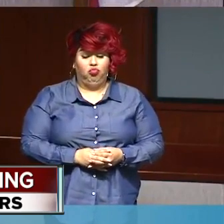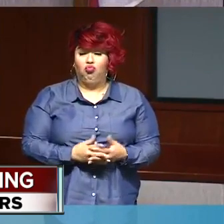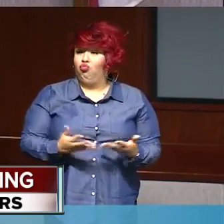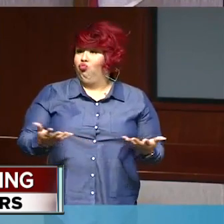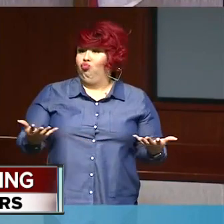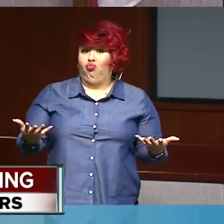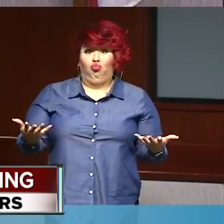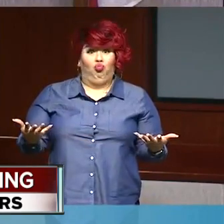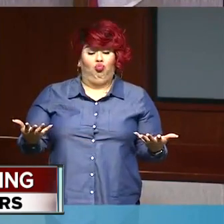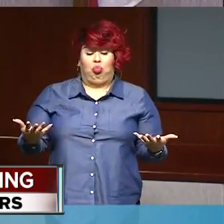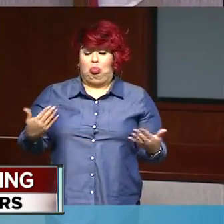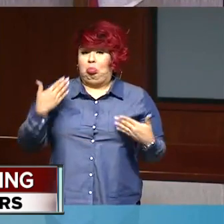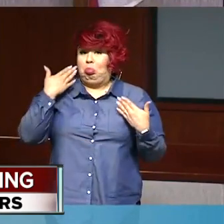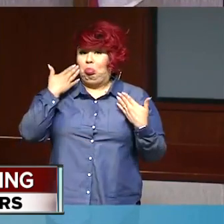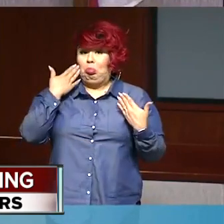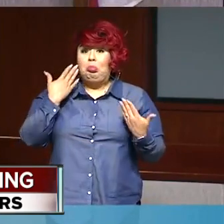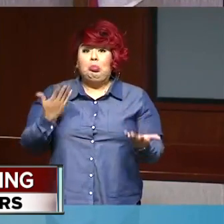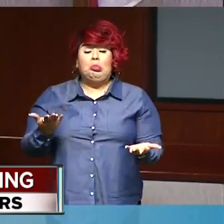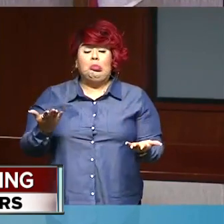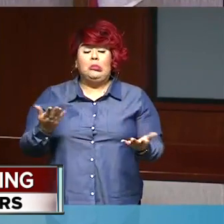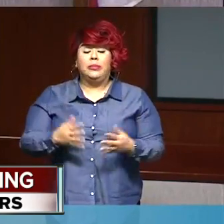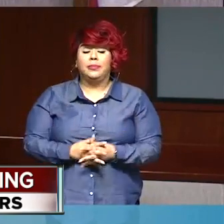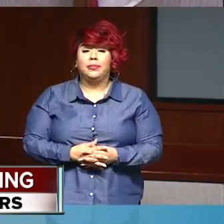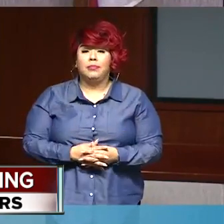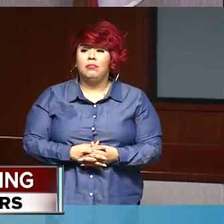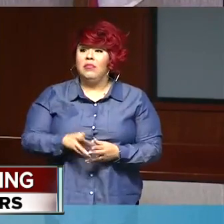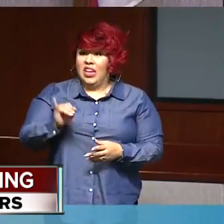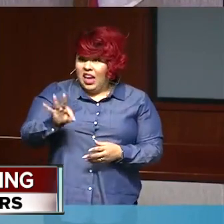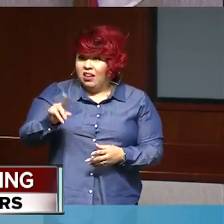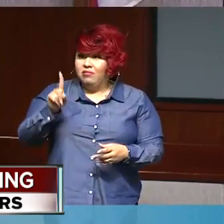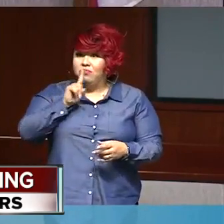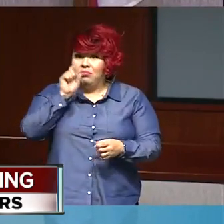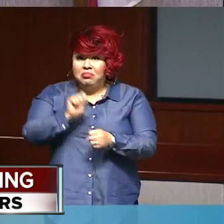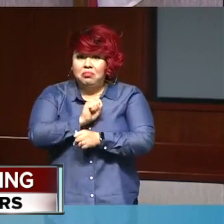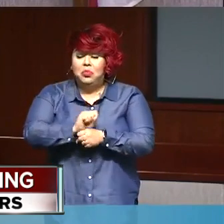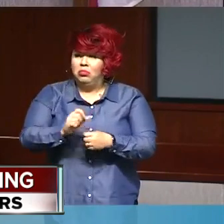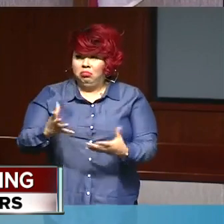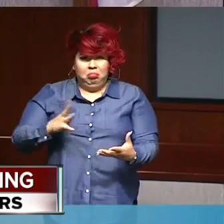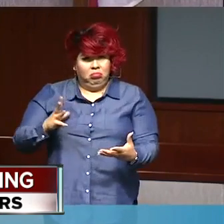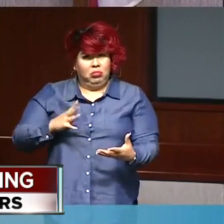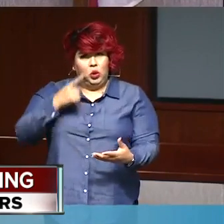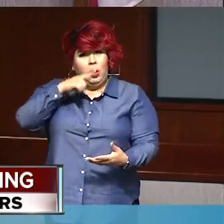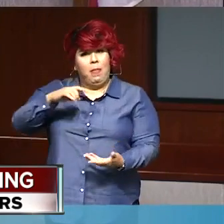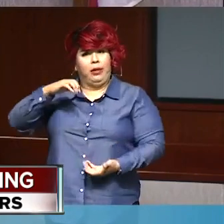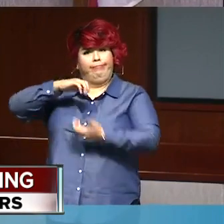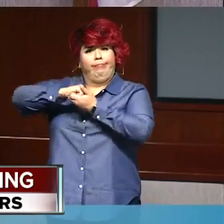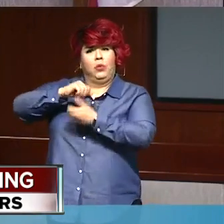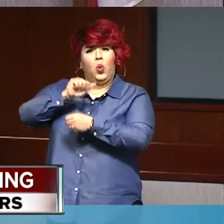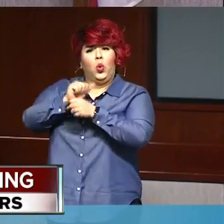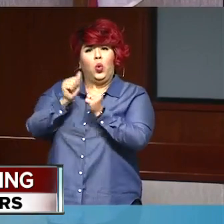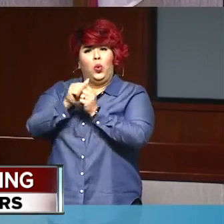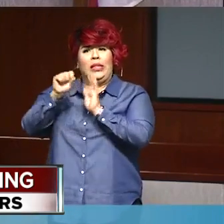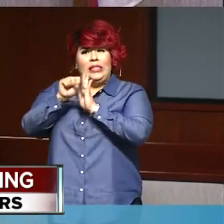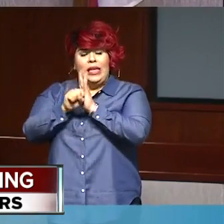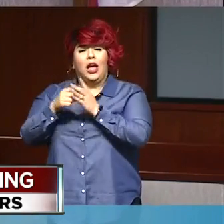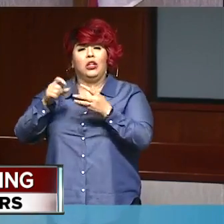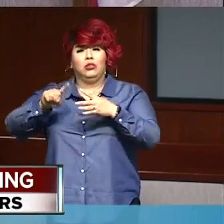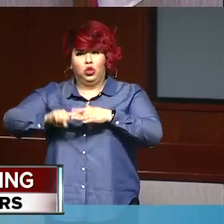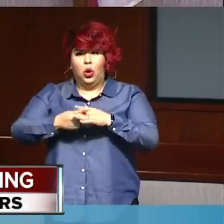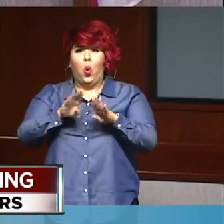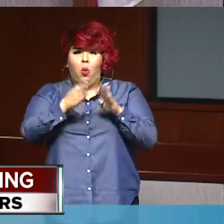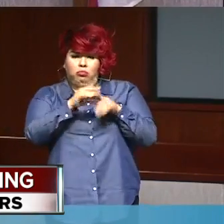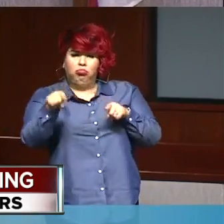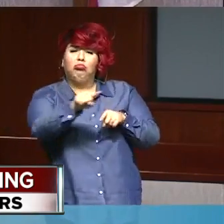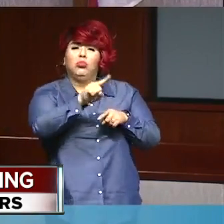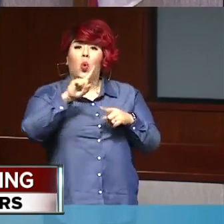No, Ralph, I don't, but we would welcome that and work with the state to begin opening those businesses as soon as we receive